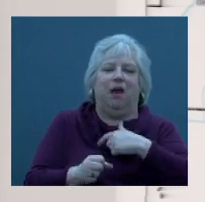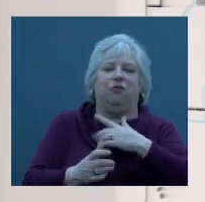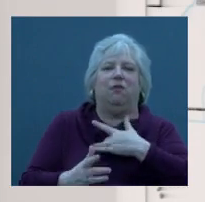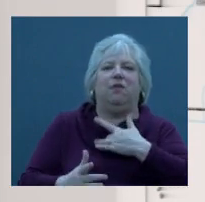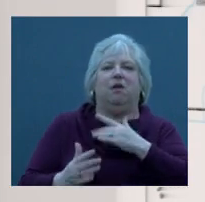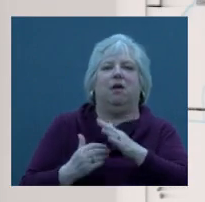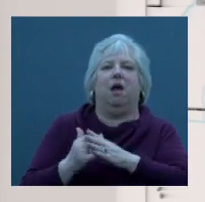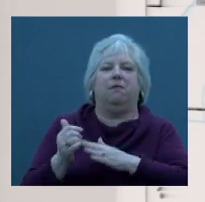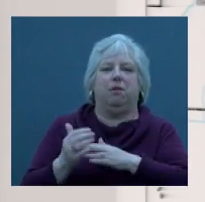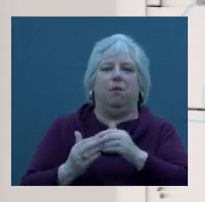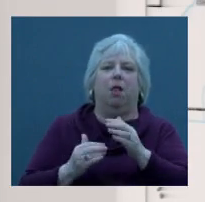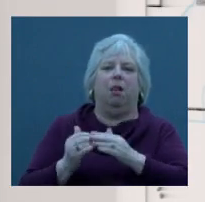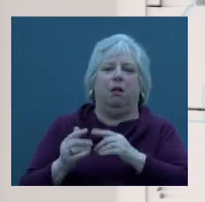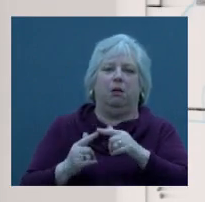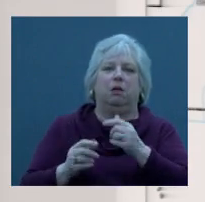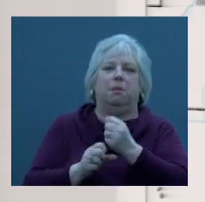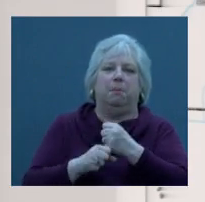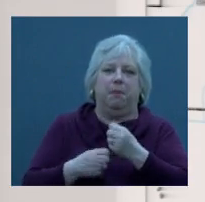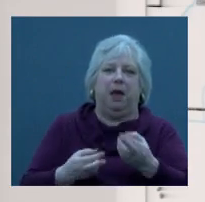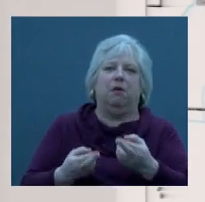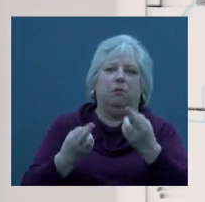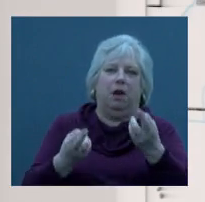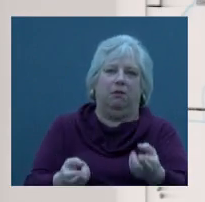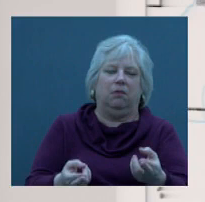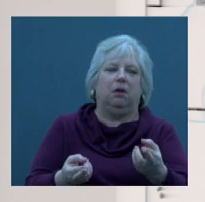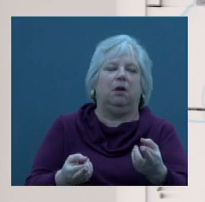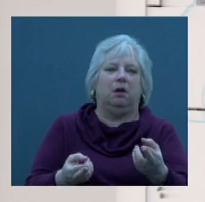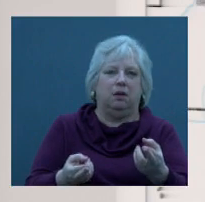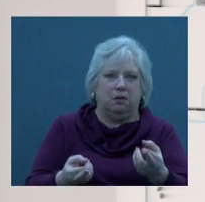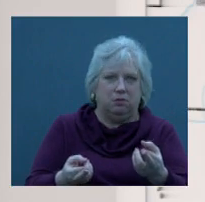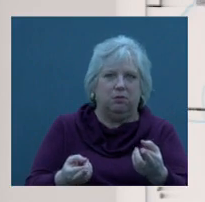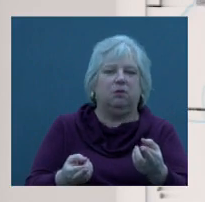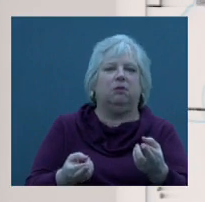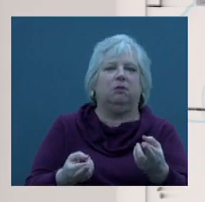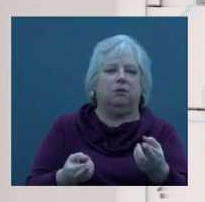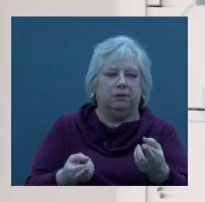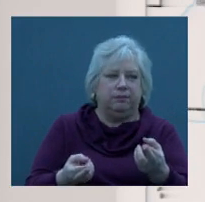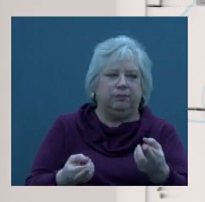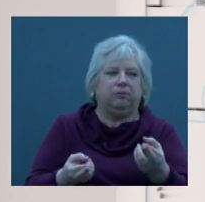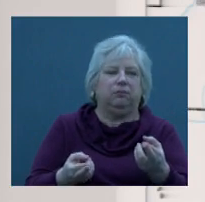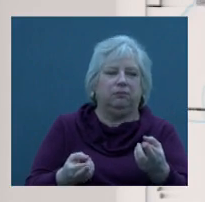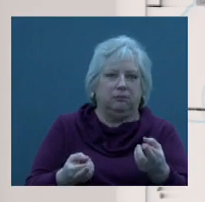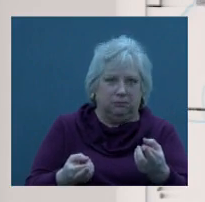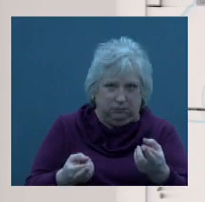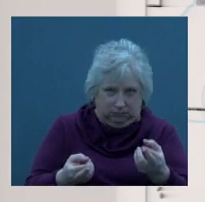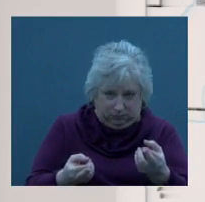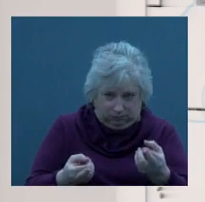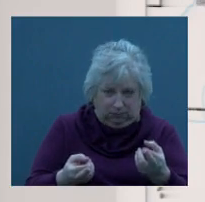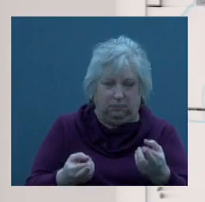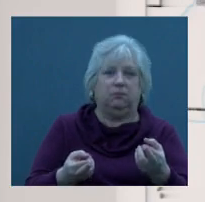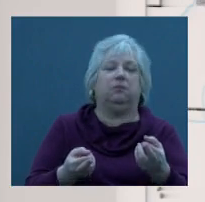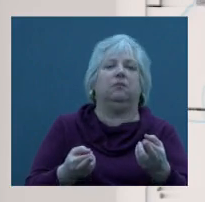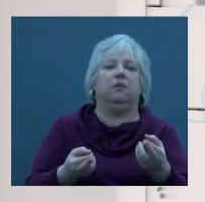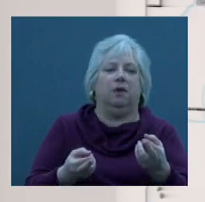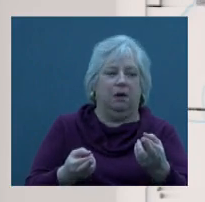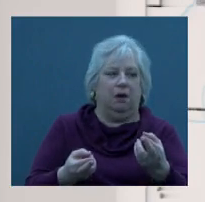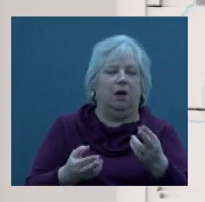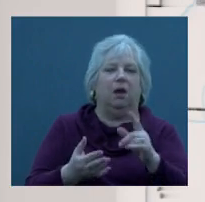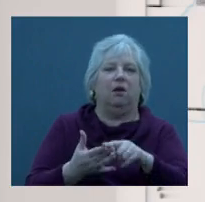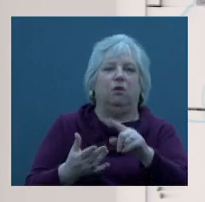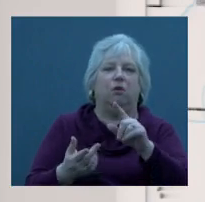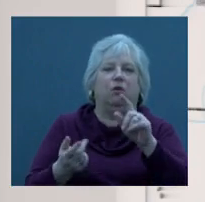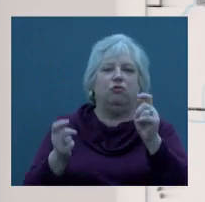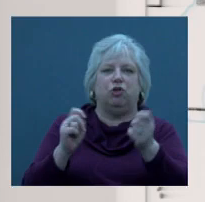in making a recommendation that would be a change to what the land use